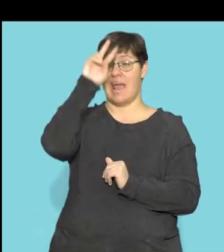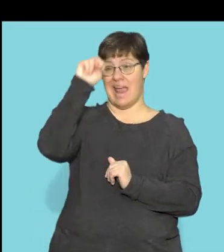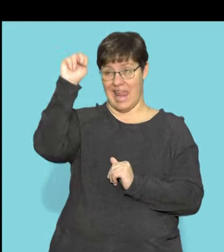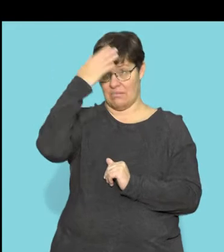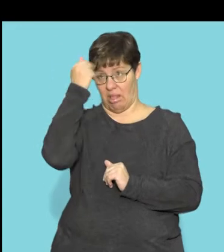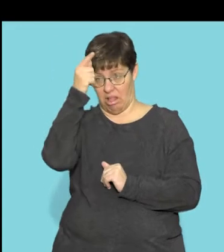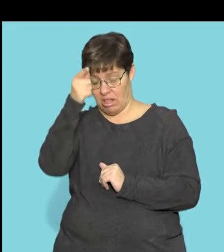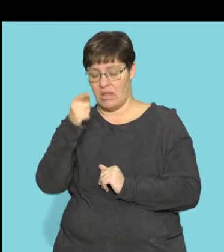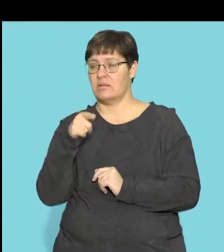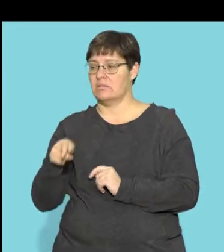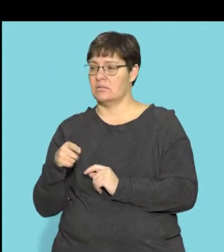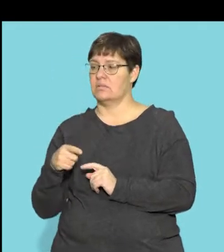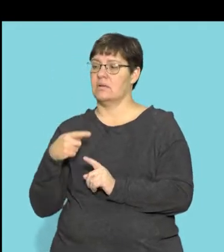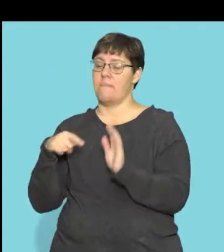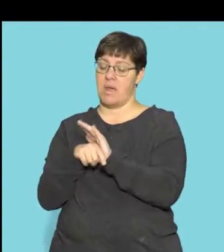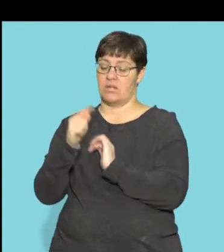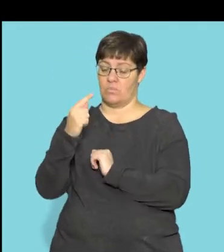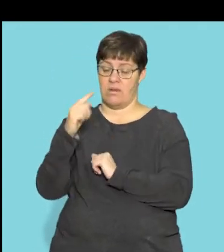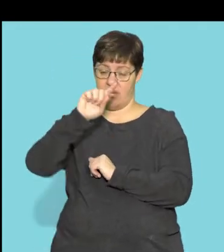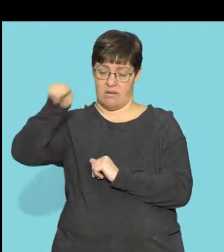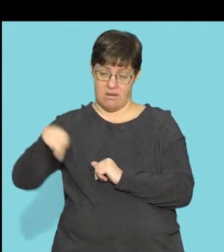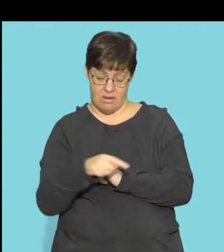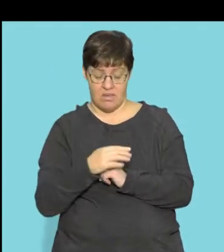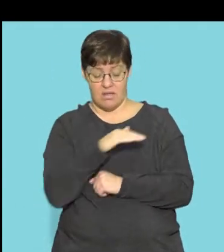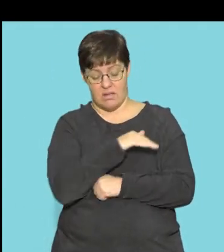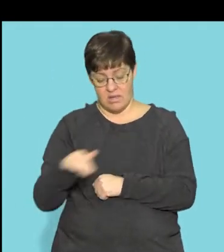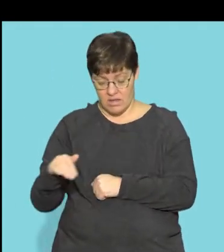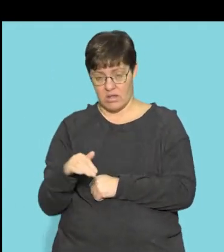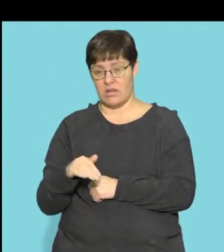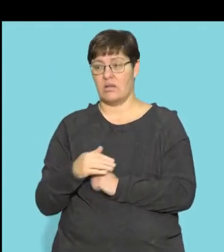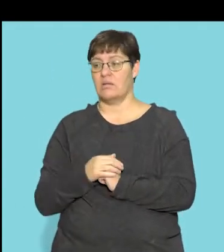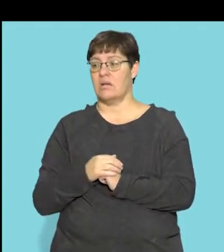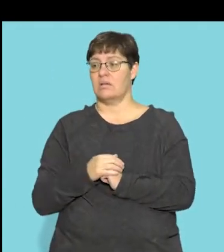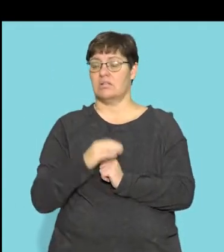know, and all of this is divided by